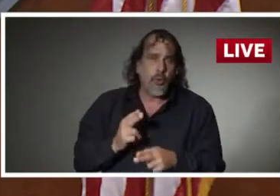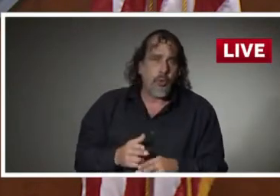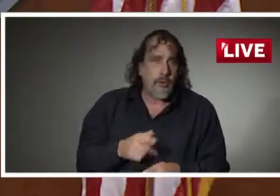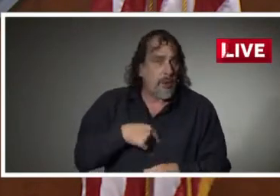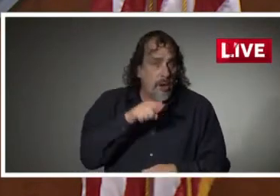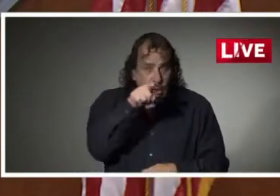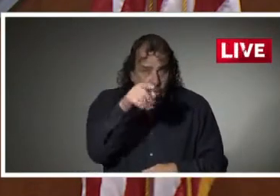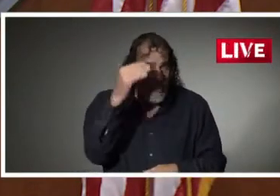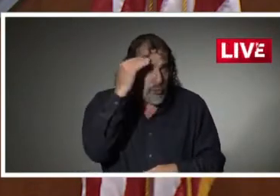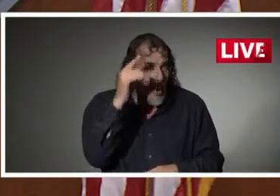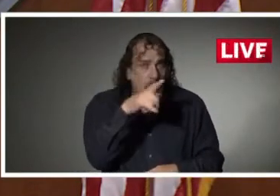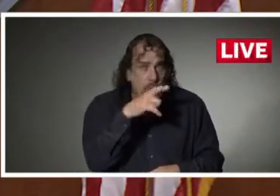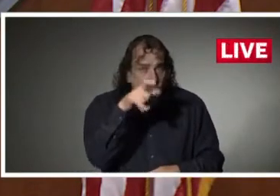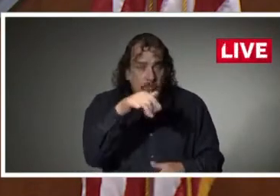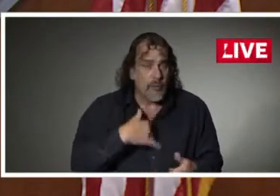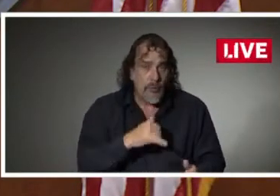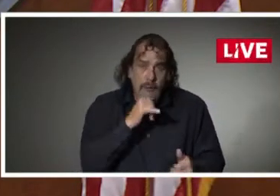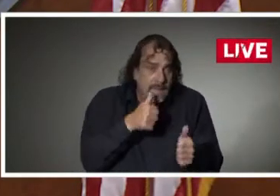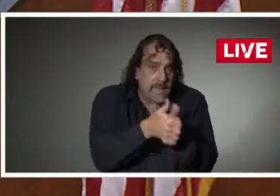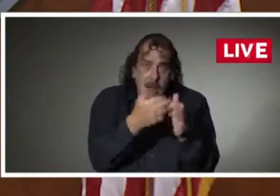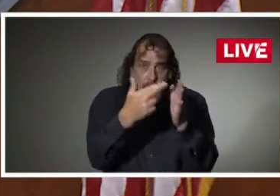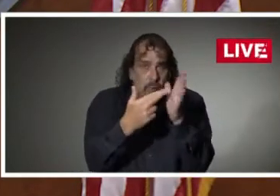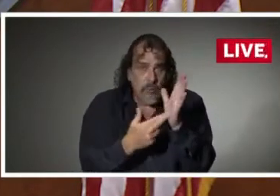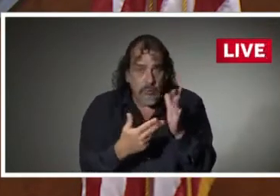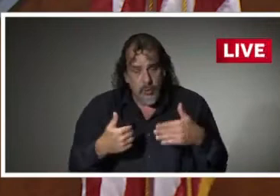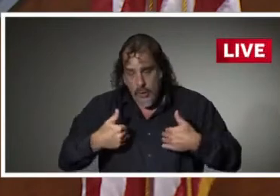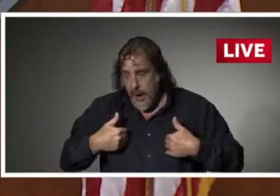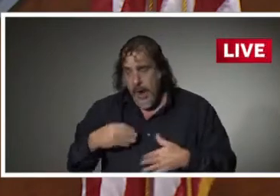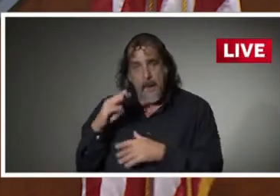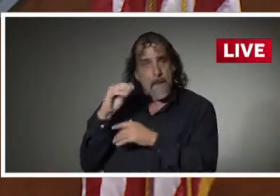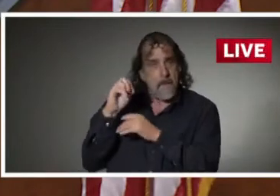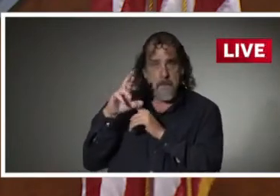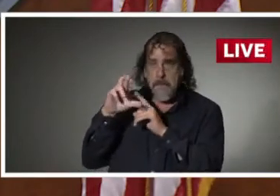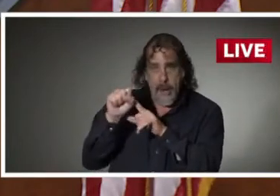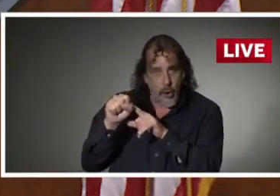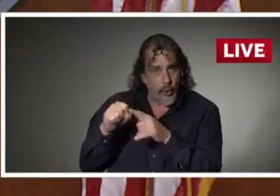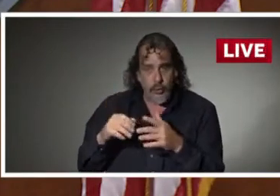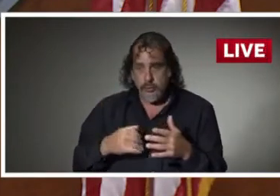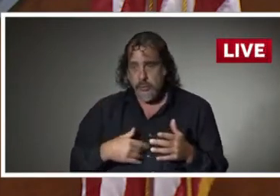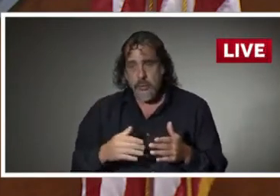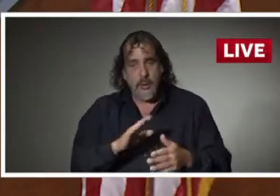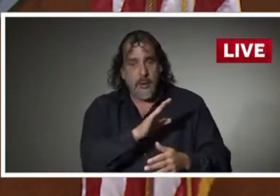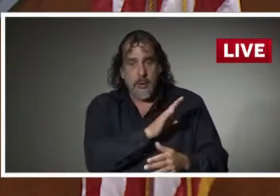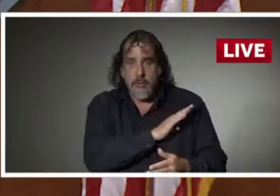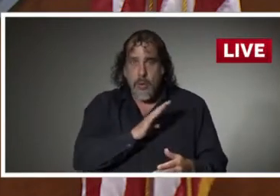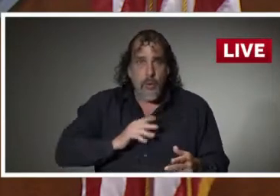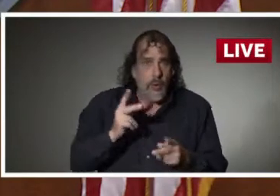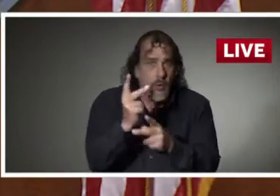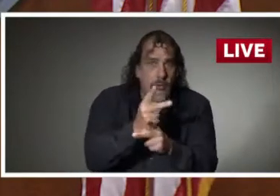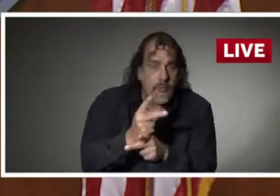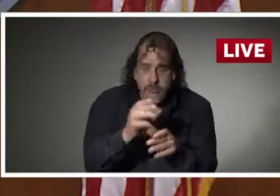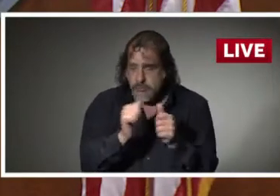there listening, you know who you are. We had mayors and local leaders. We had